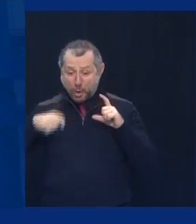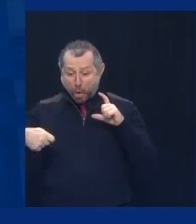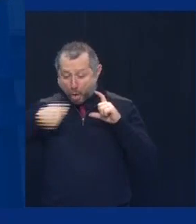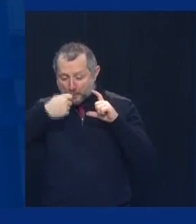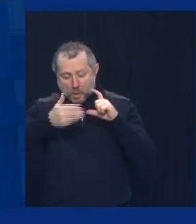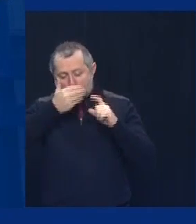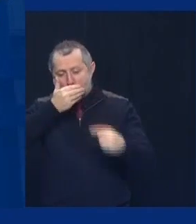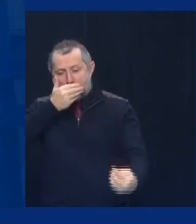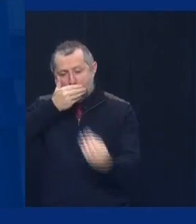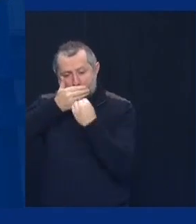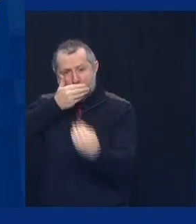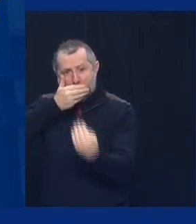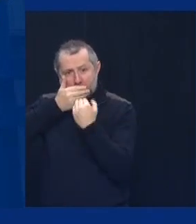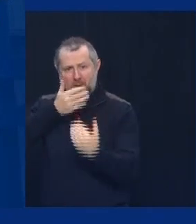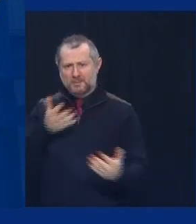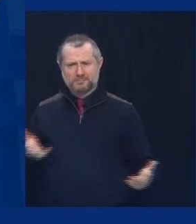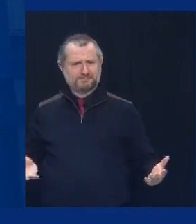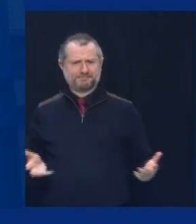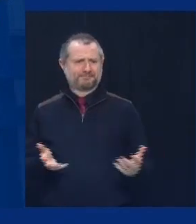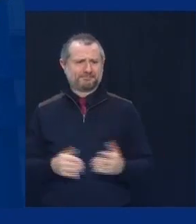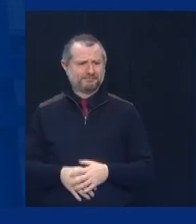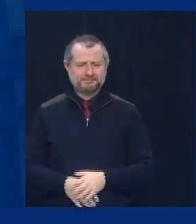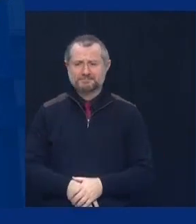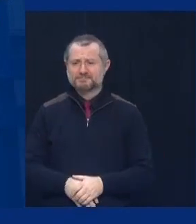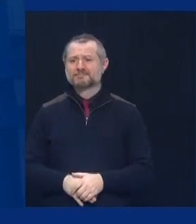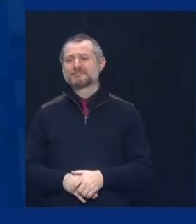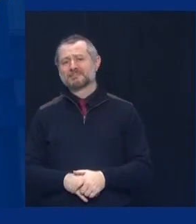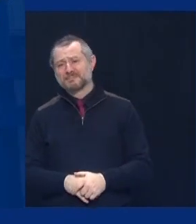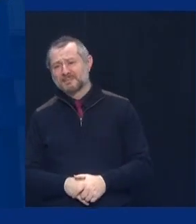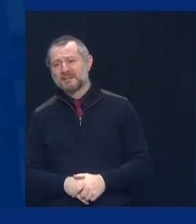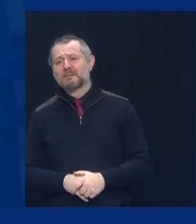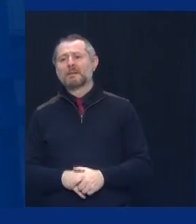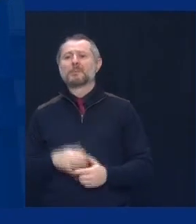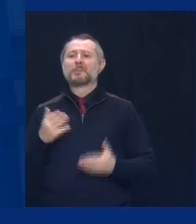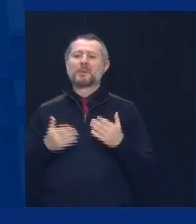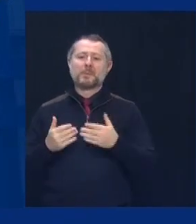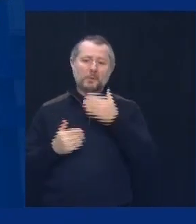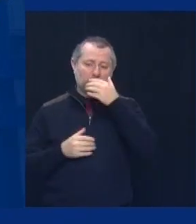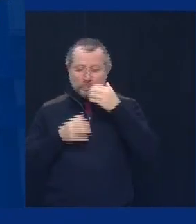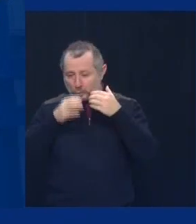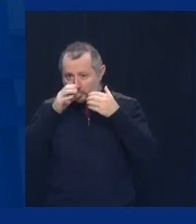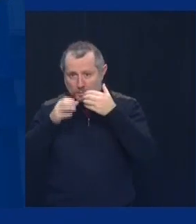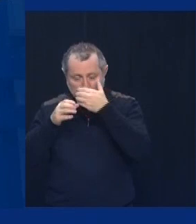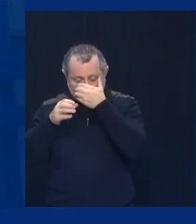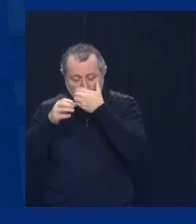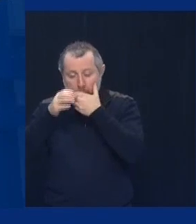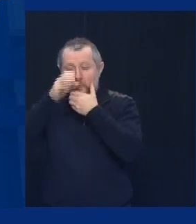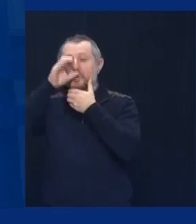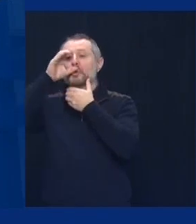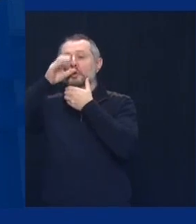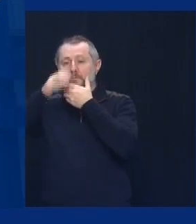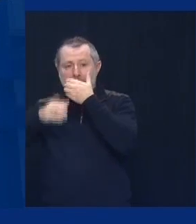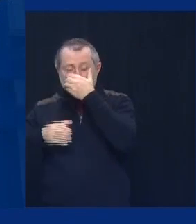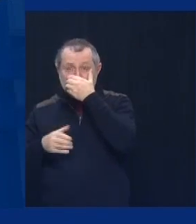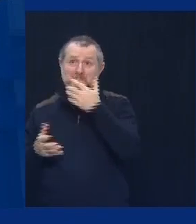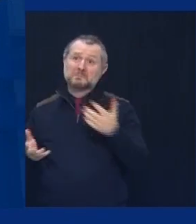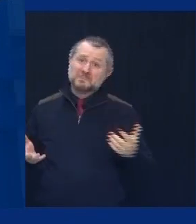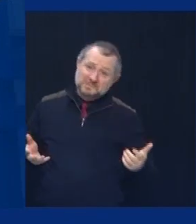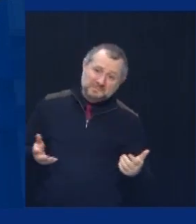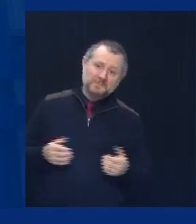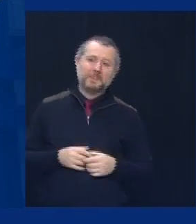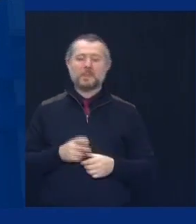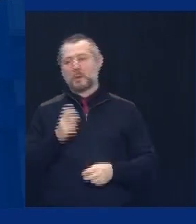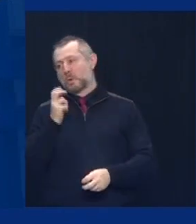mask. Well, by definition you could probably drink and wear a mask. I shouldn't say that. But it would be hard.